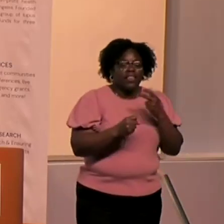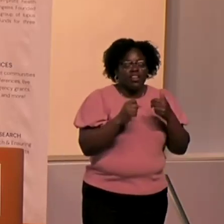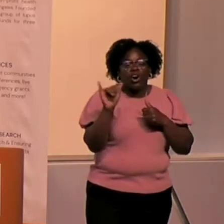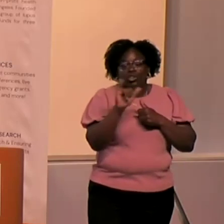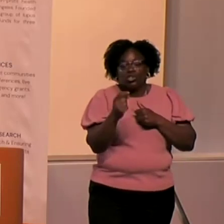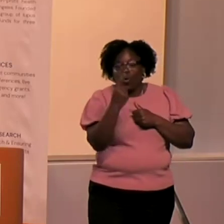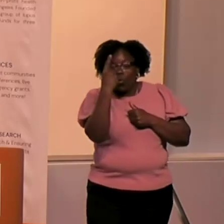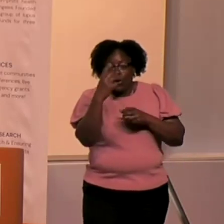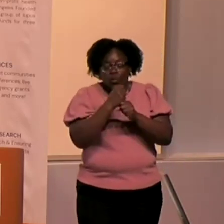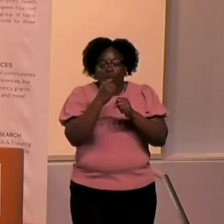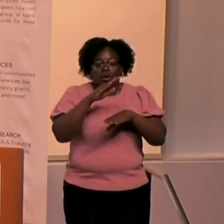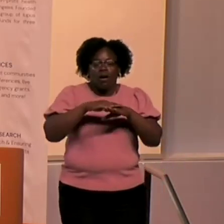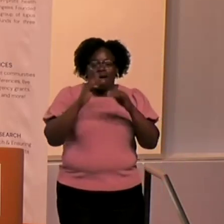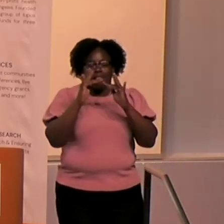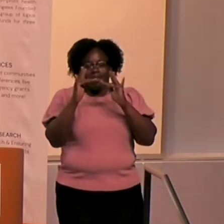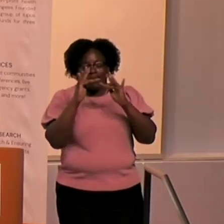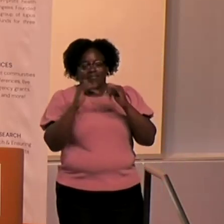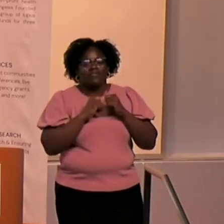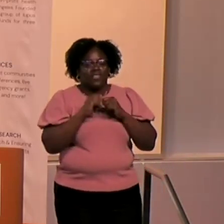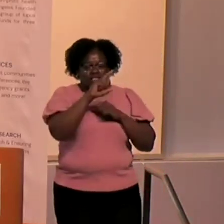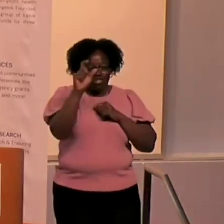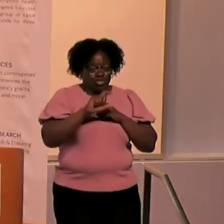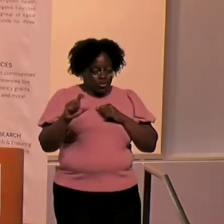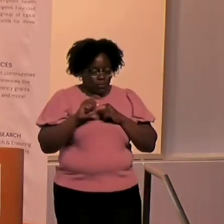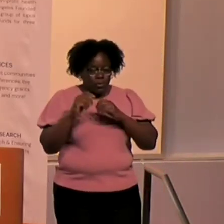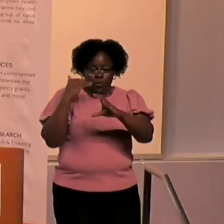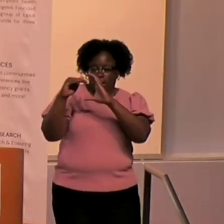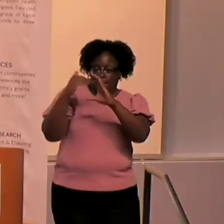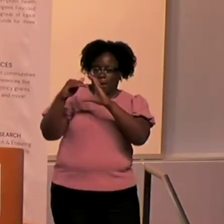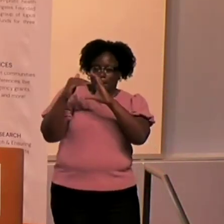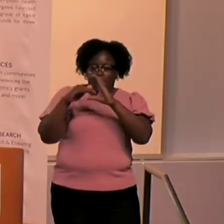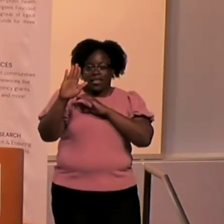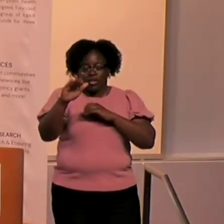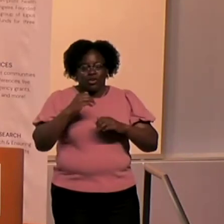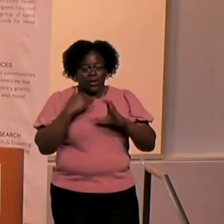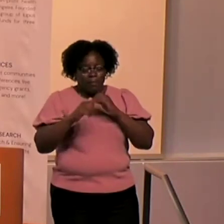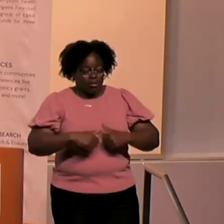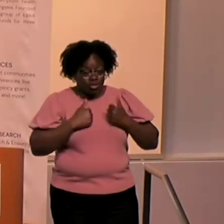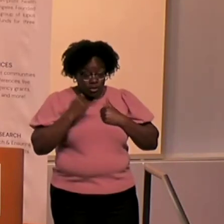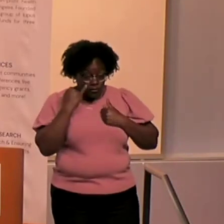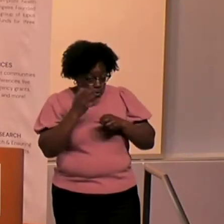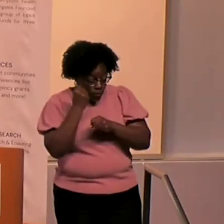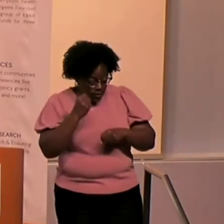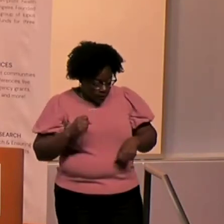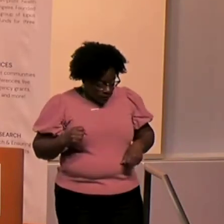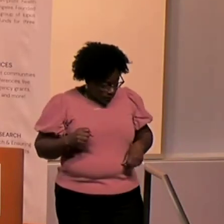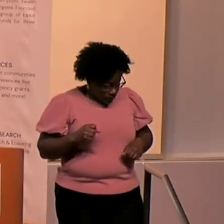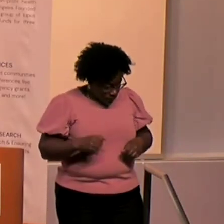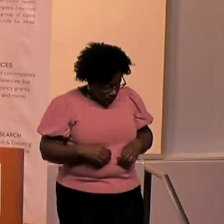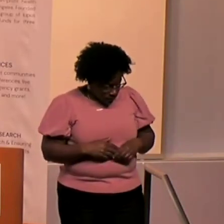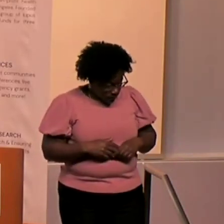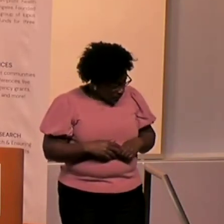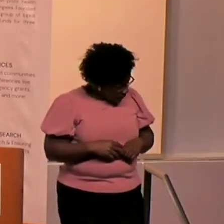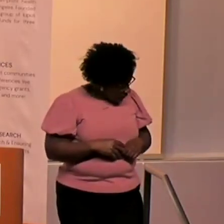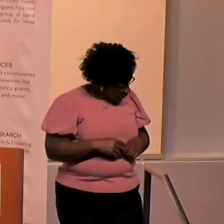that we'll follow up with after the conference. We will email you at your registered email address. But for now, in the room,